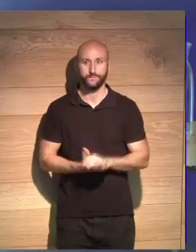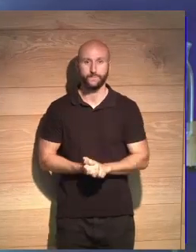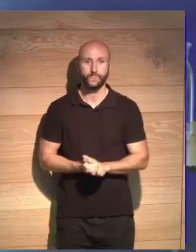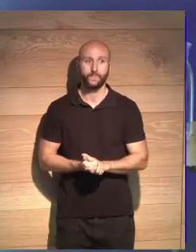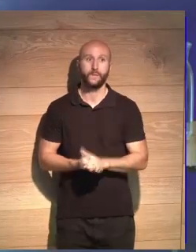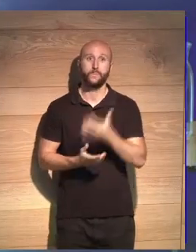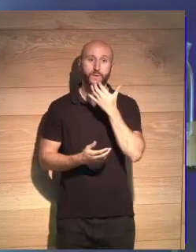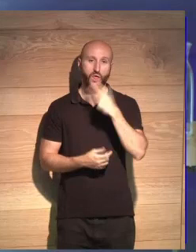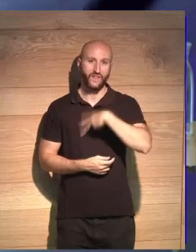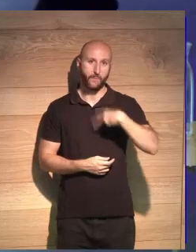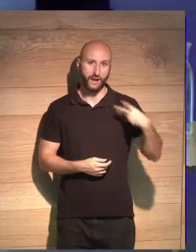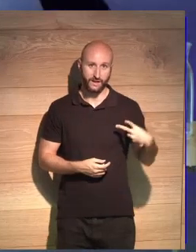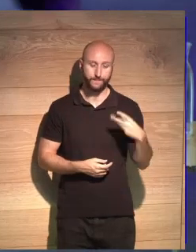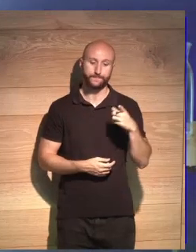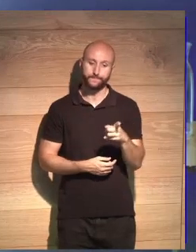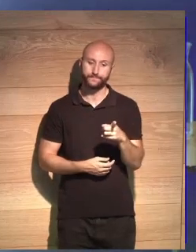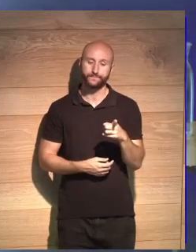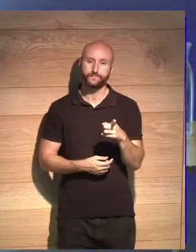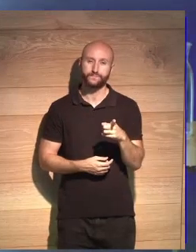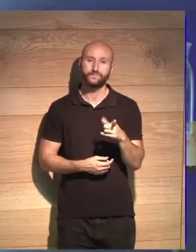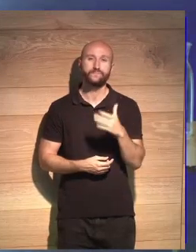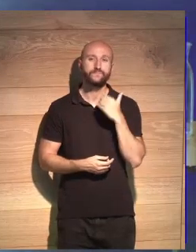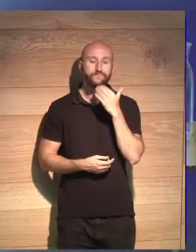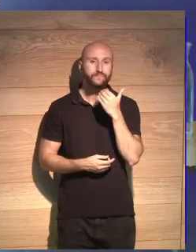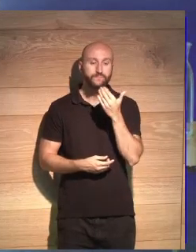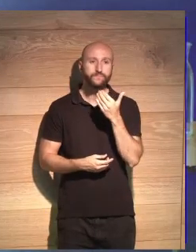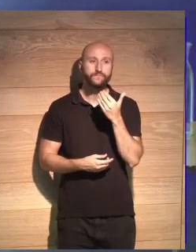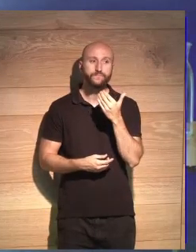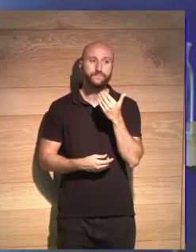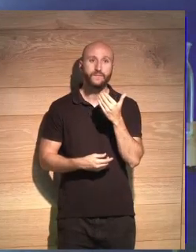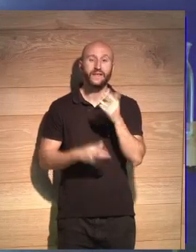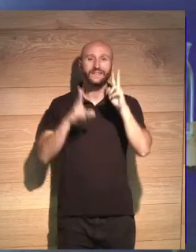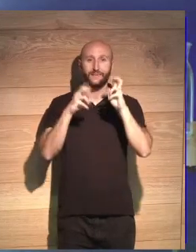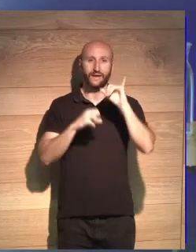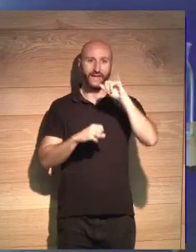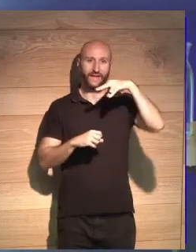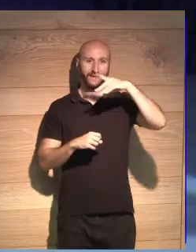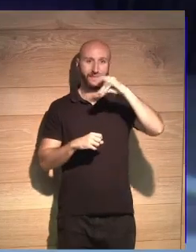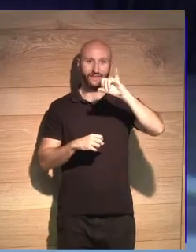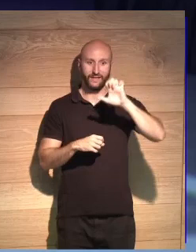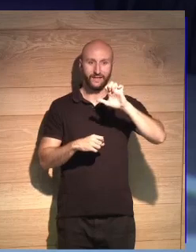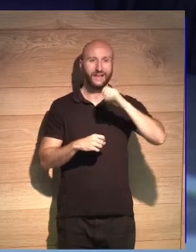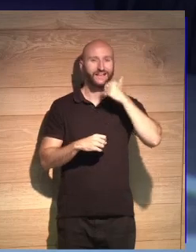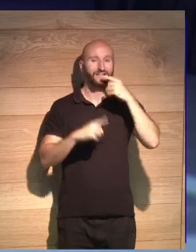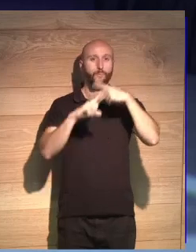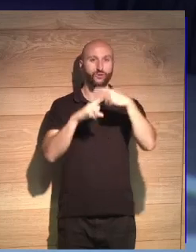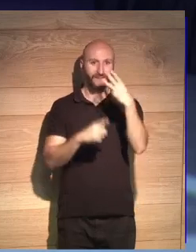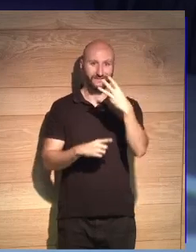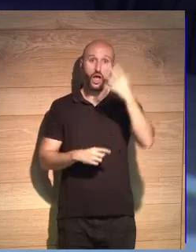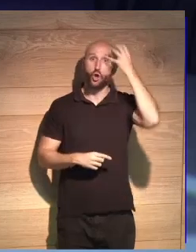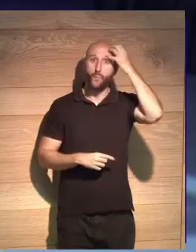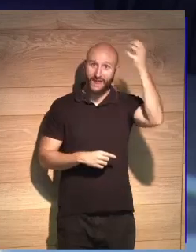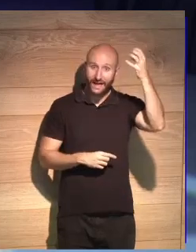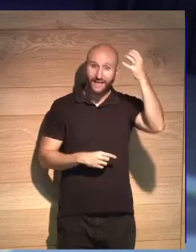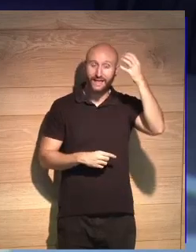when they release a Spanish video game. If we compare with Denmark, they have